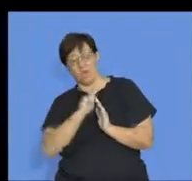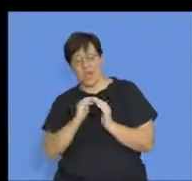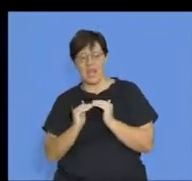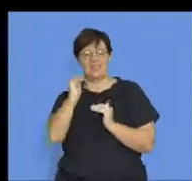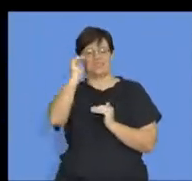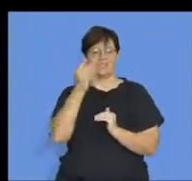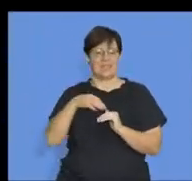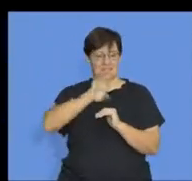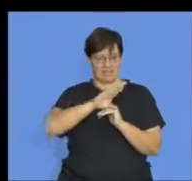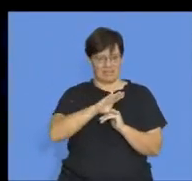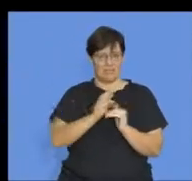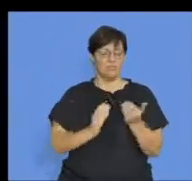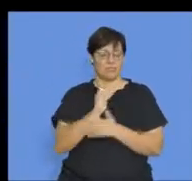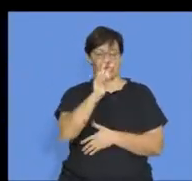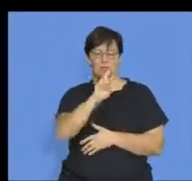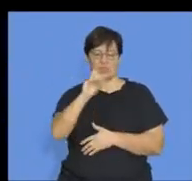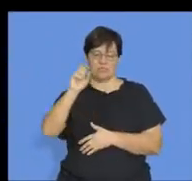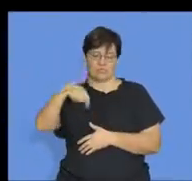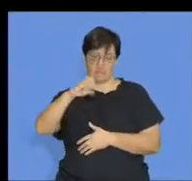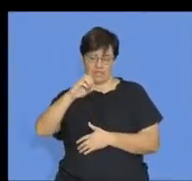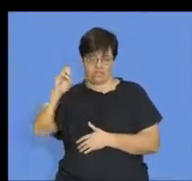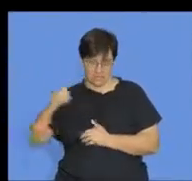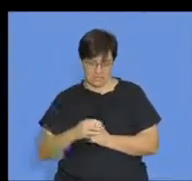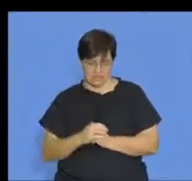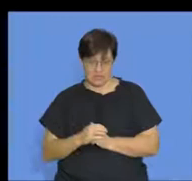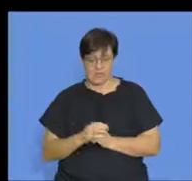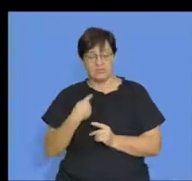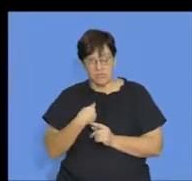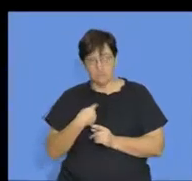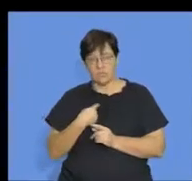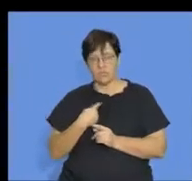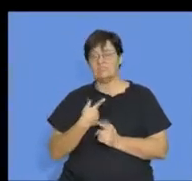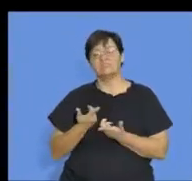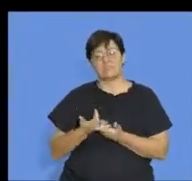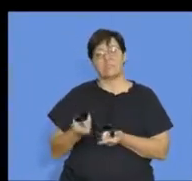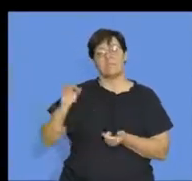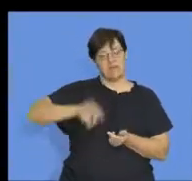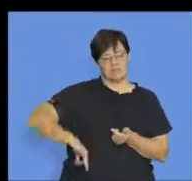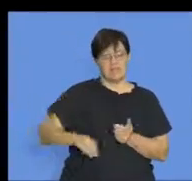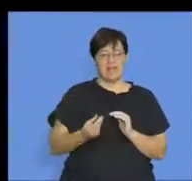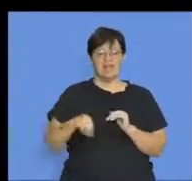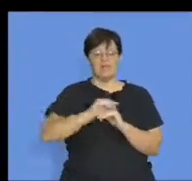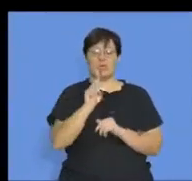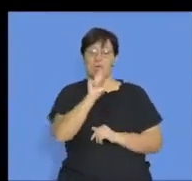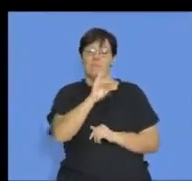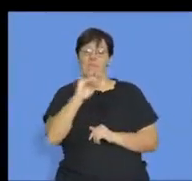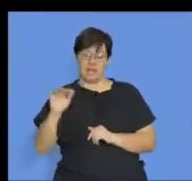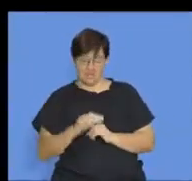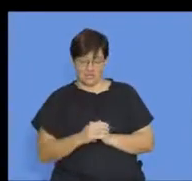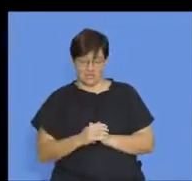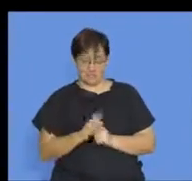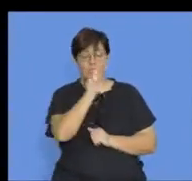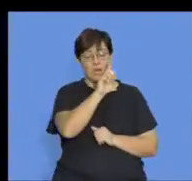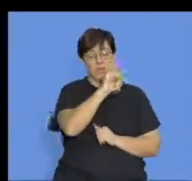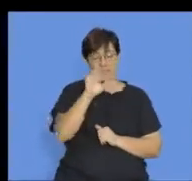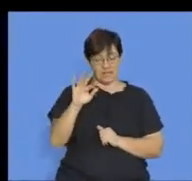now increased his capital by 200,000, so he's going to now earn interest on that 1 million.